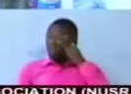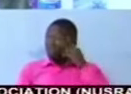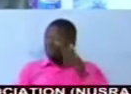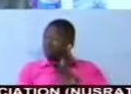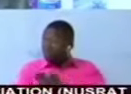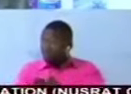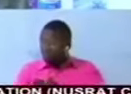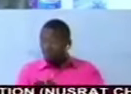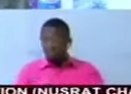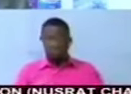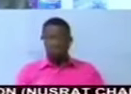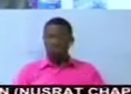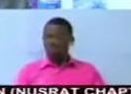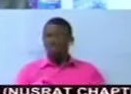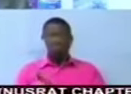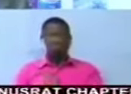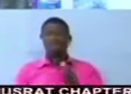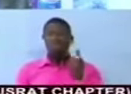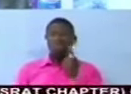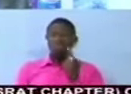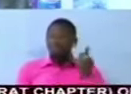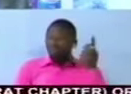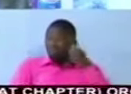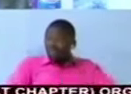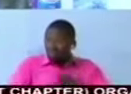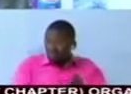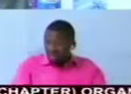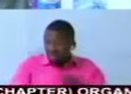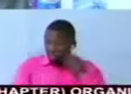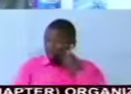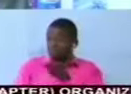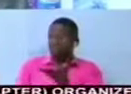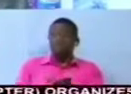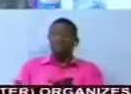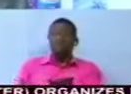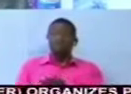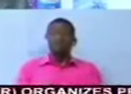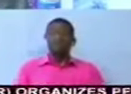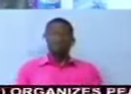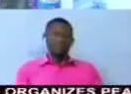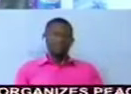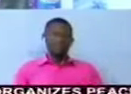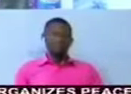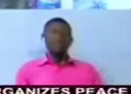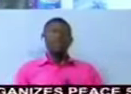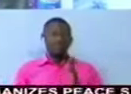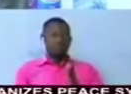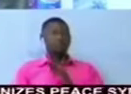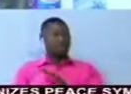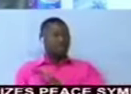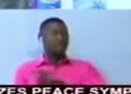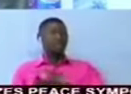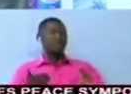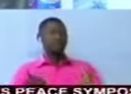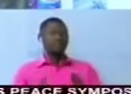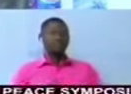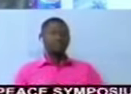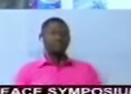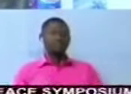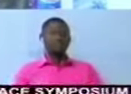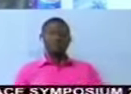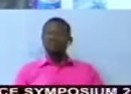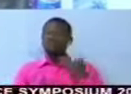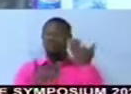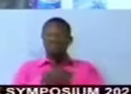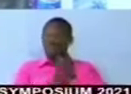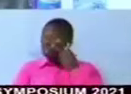fi la leen gisee legi fi ma taxaw. Only here that I have seen them here. Waaw lolu leeron na leen nañ. And that was so clear to them. How many musuma le